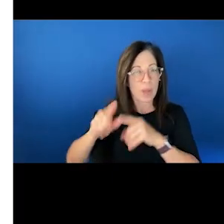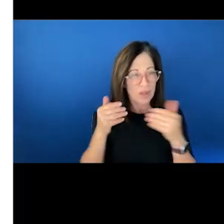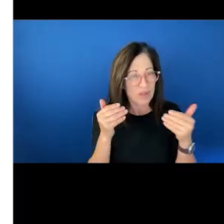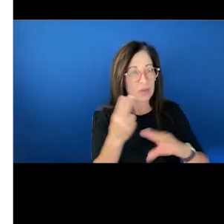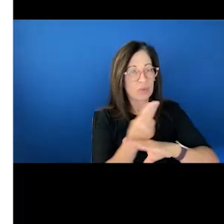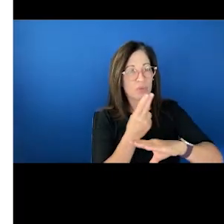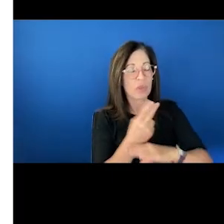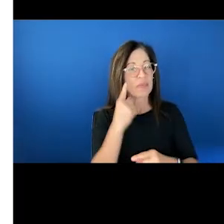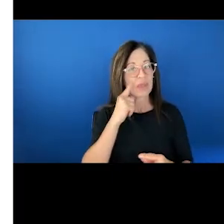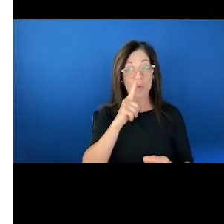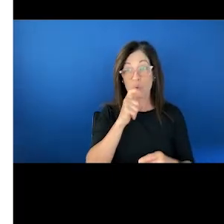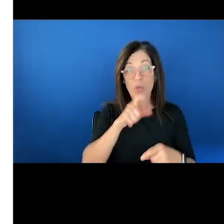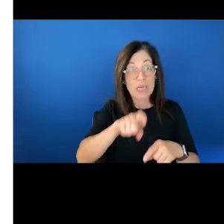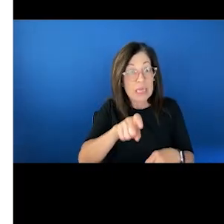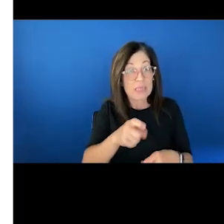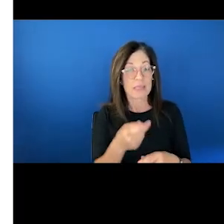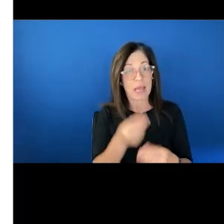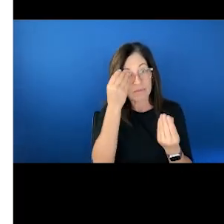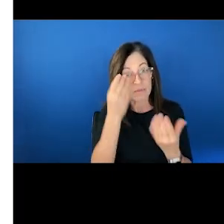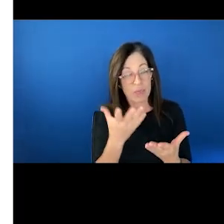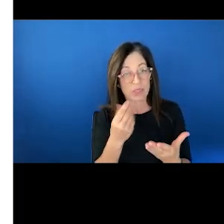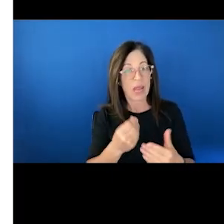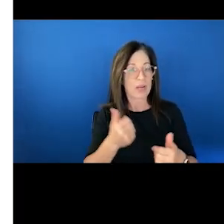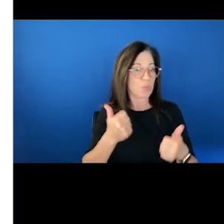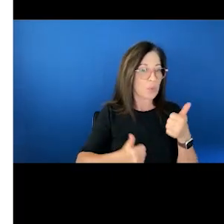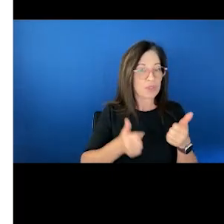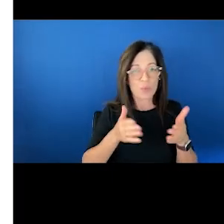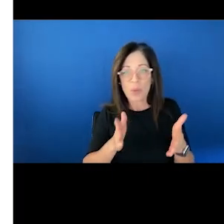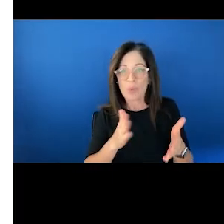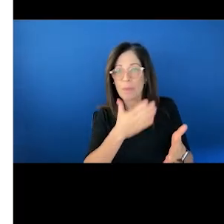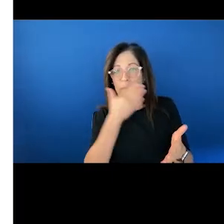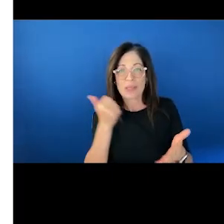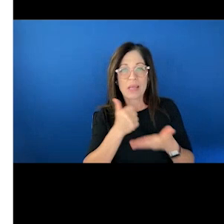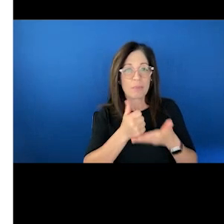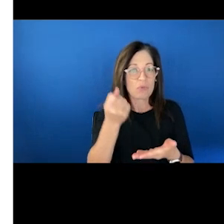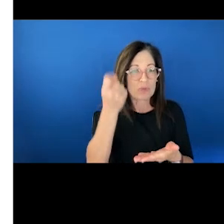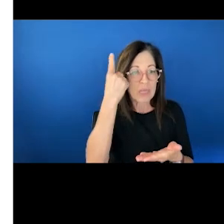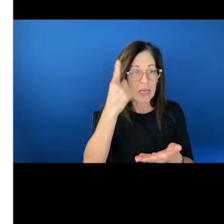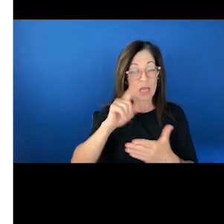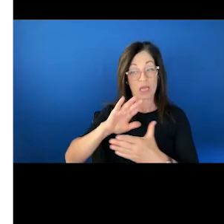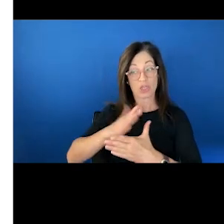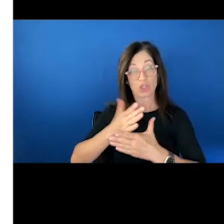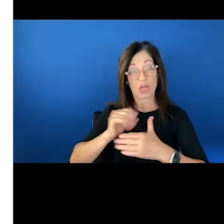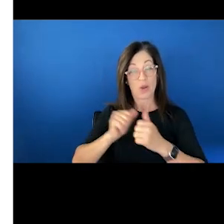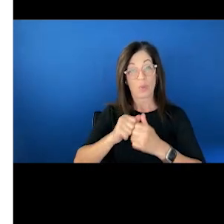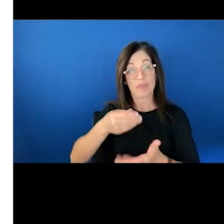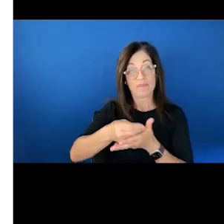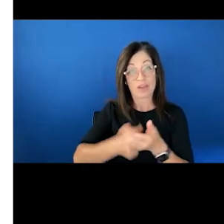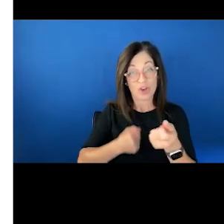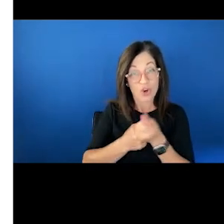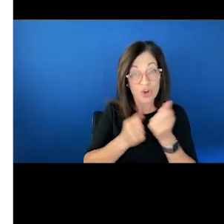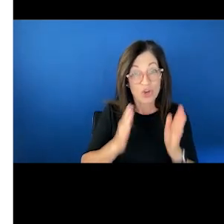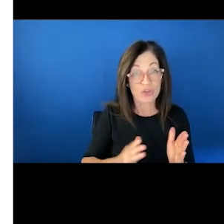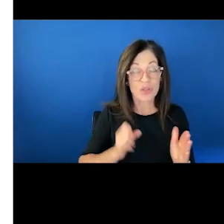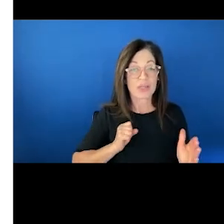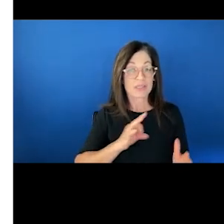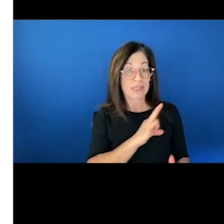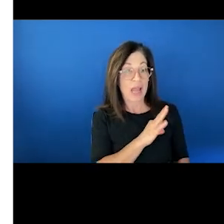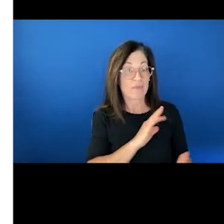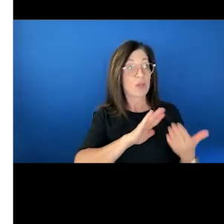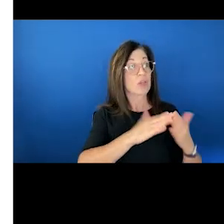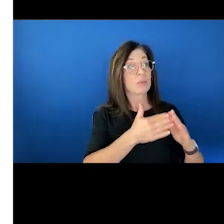the findings and what format they'll best understand. Share them with funders, staff, community members,